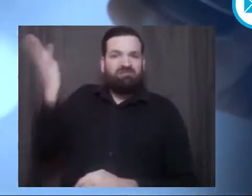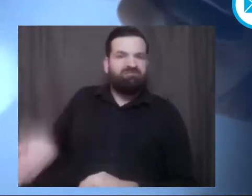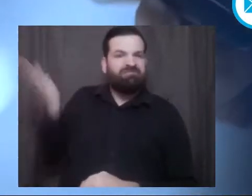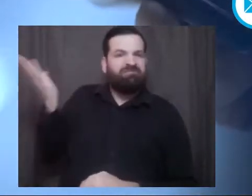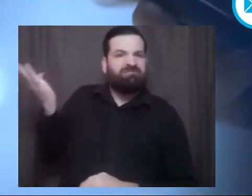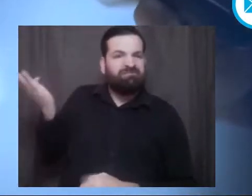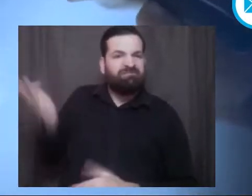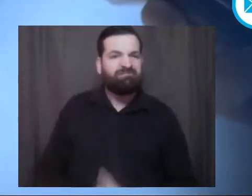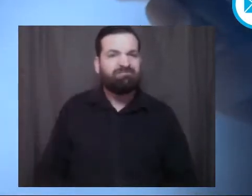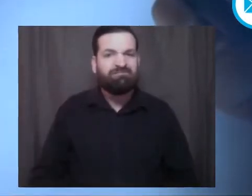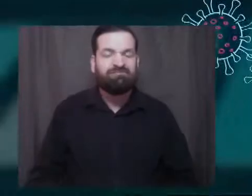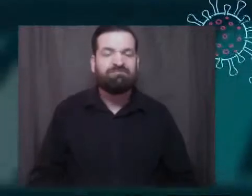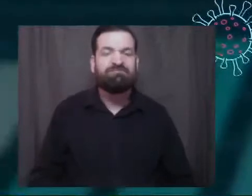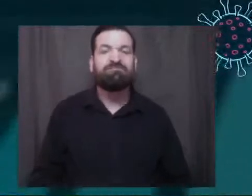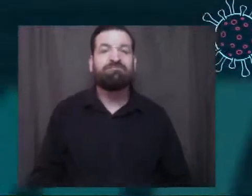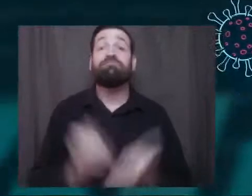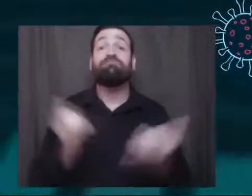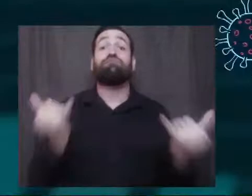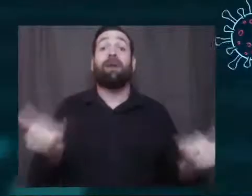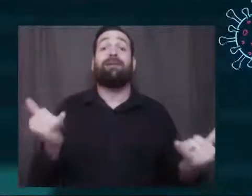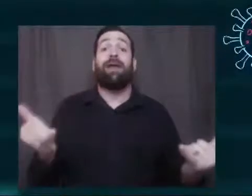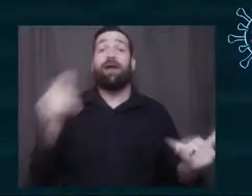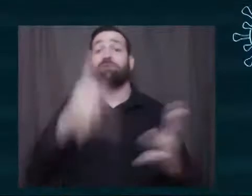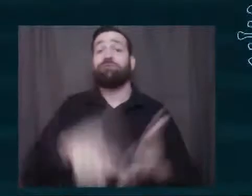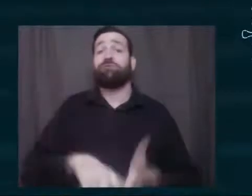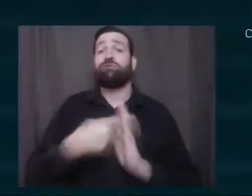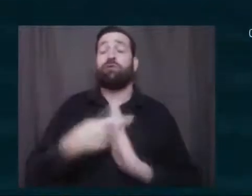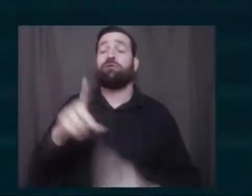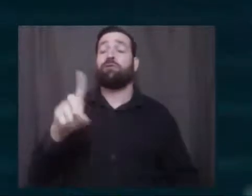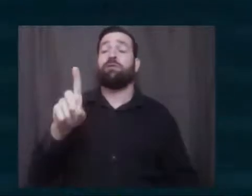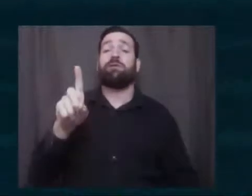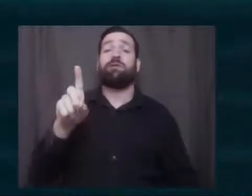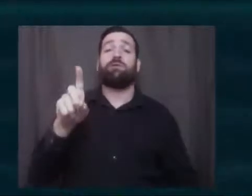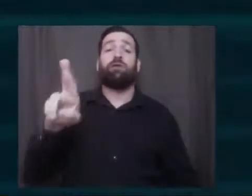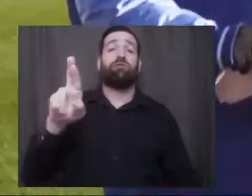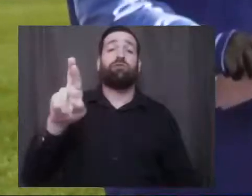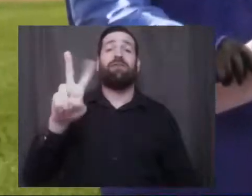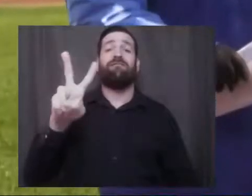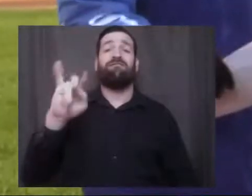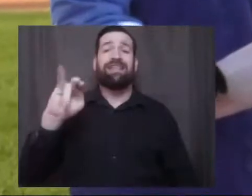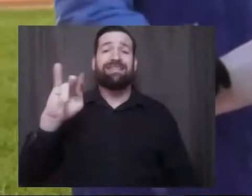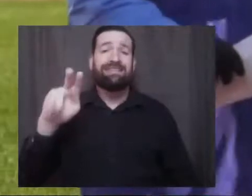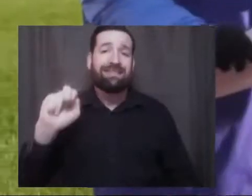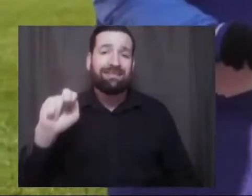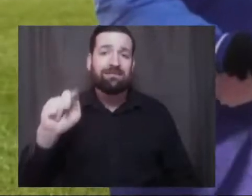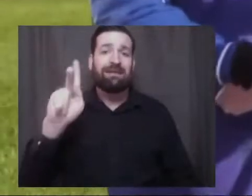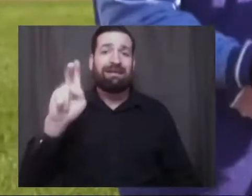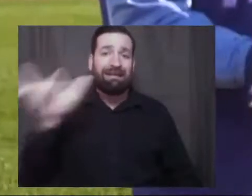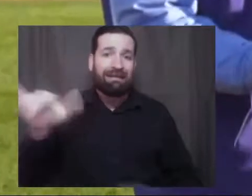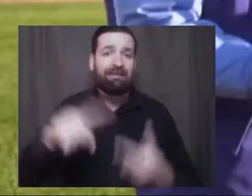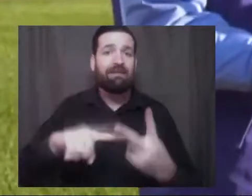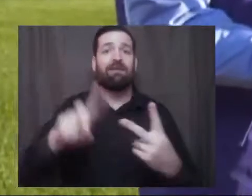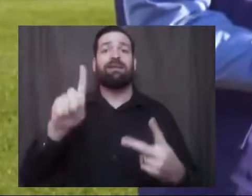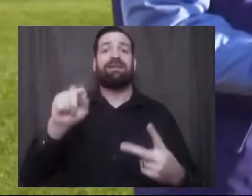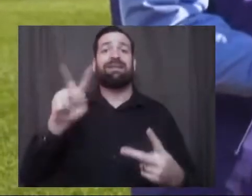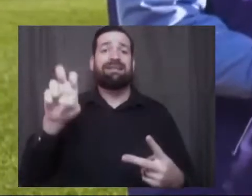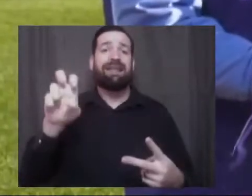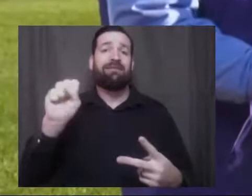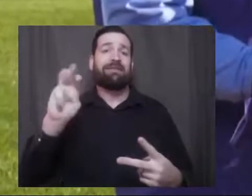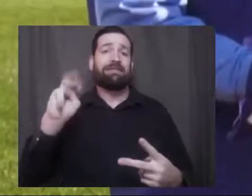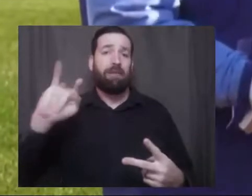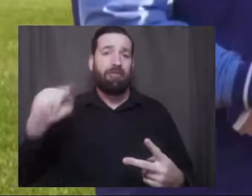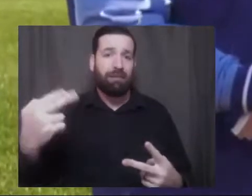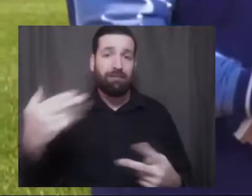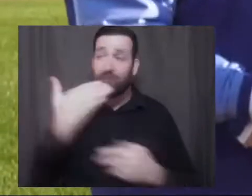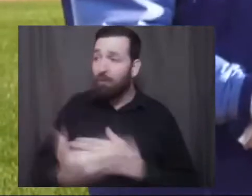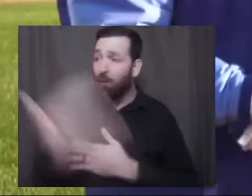joining me right now, we're going to kick it off with Dr. Vince Key and Dave Smith. Good morning to both of you guys today. Good morning. Hi. Okay. So, Dr. Key, I'm going to